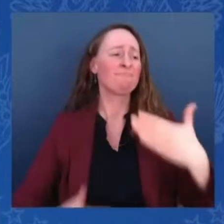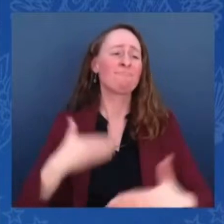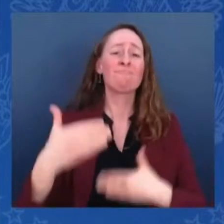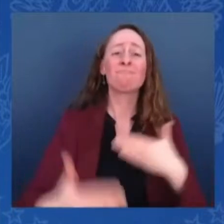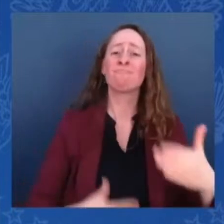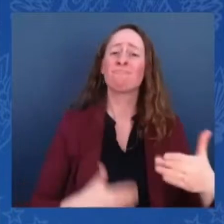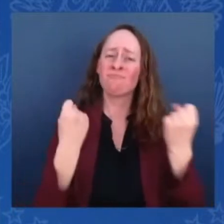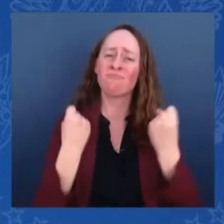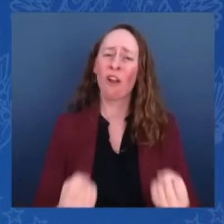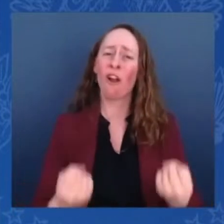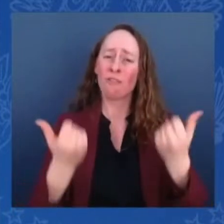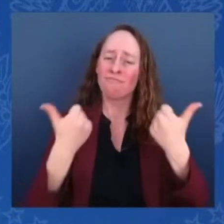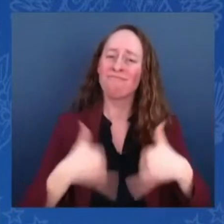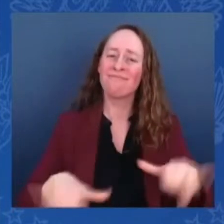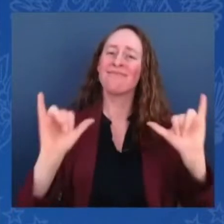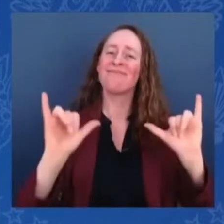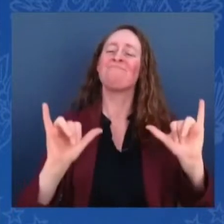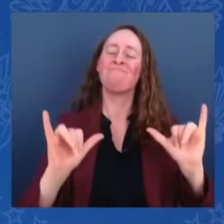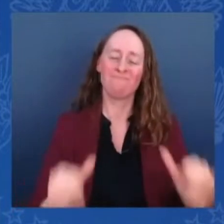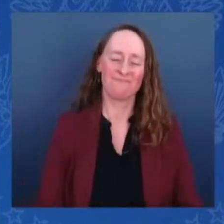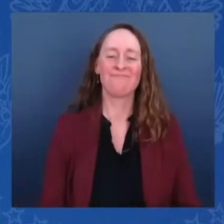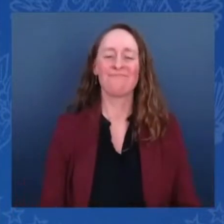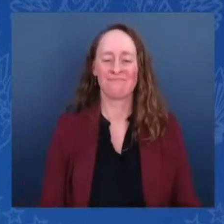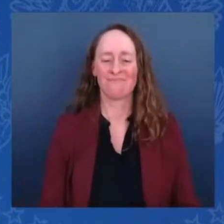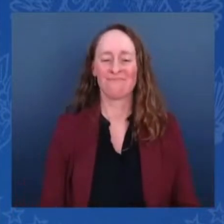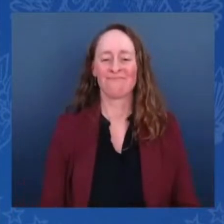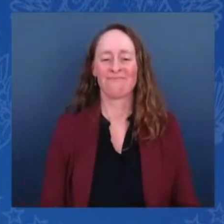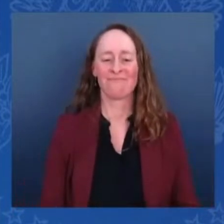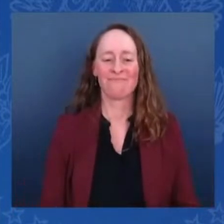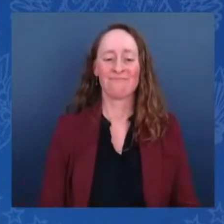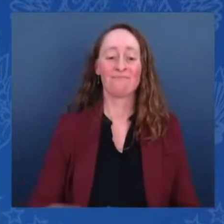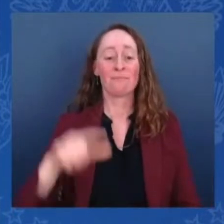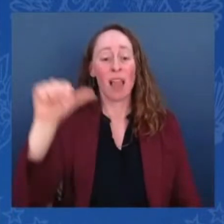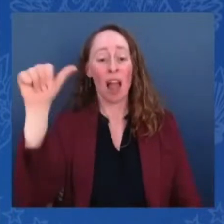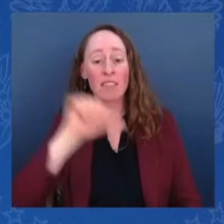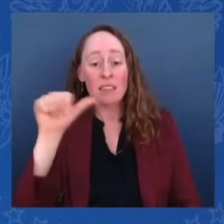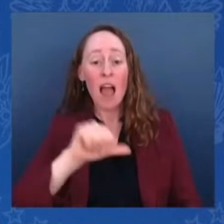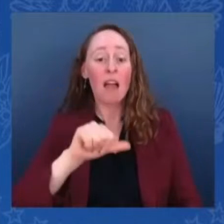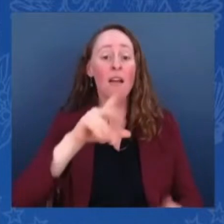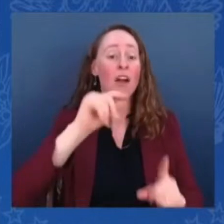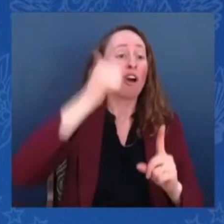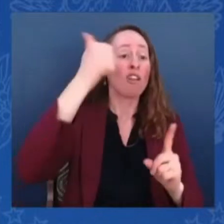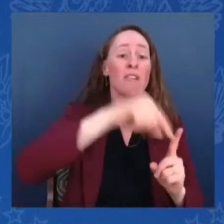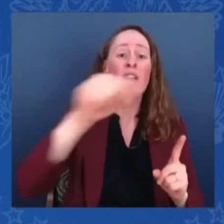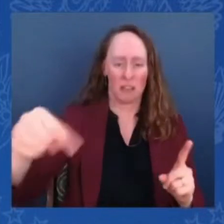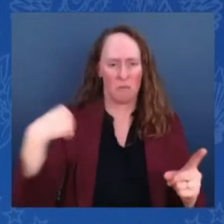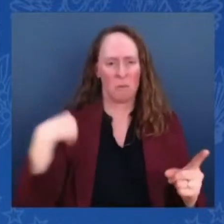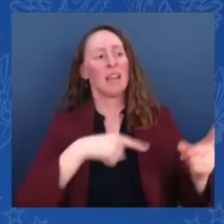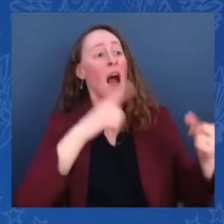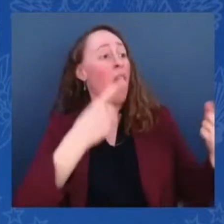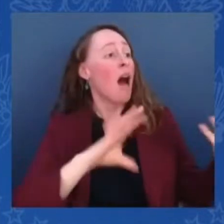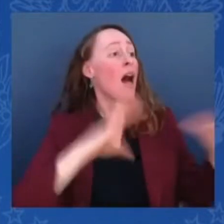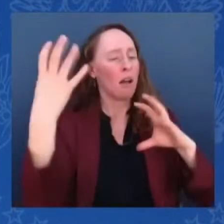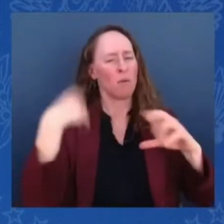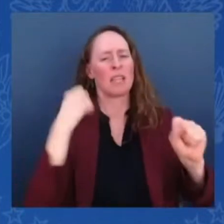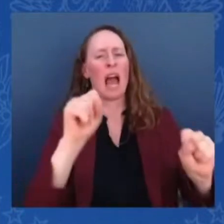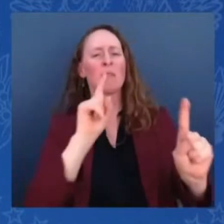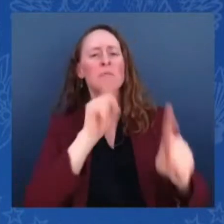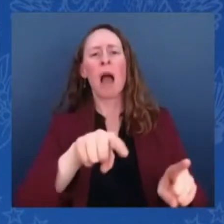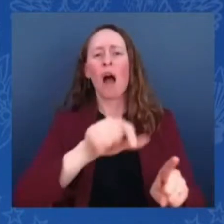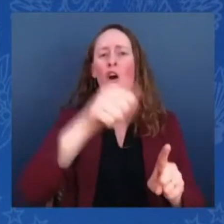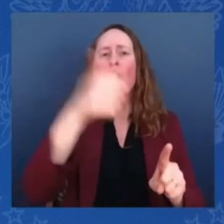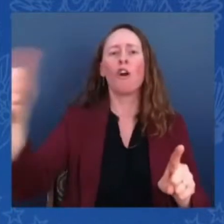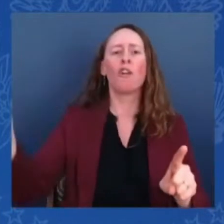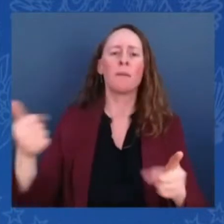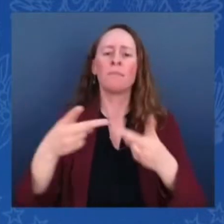over-the-horizon capabilities to strike in Afghanistan and elsewhere when we had to. For instance, eliminating Zawahiri, the leader of